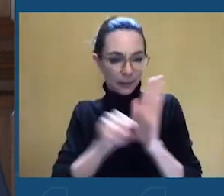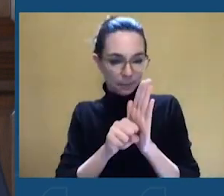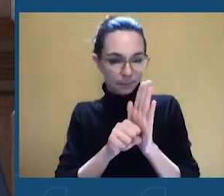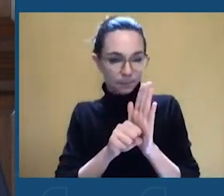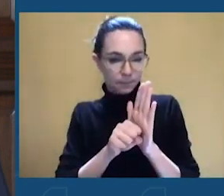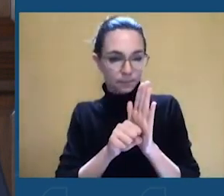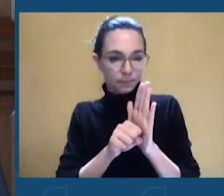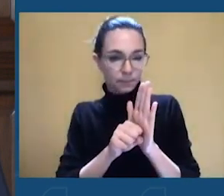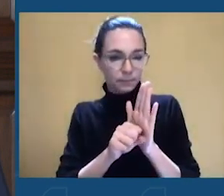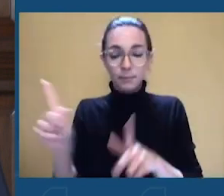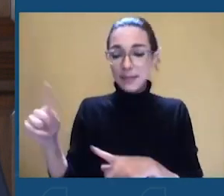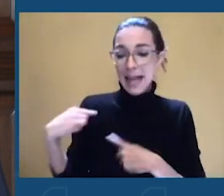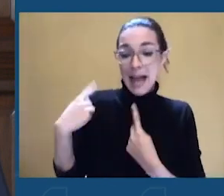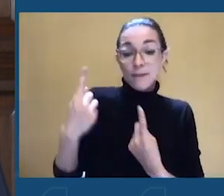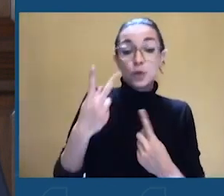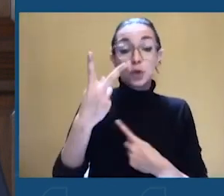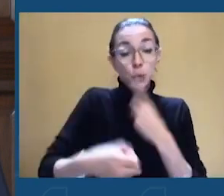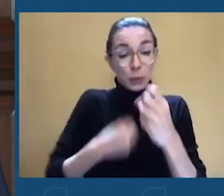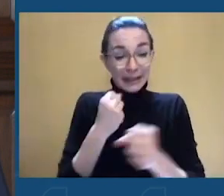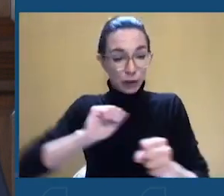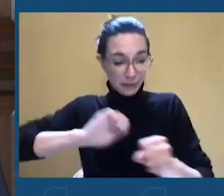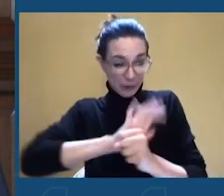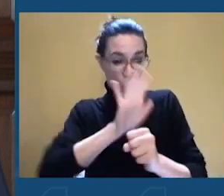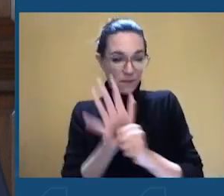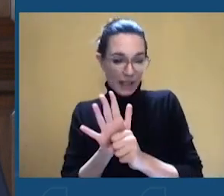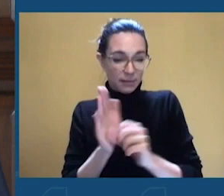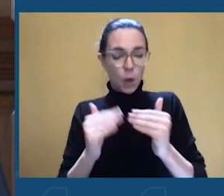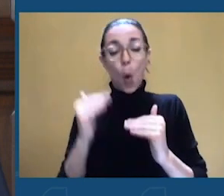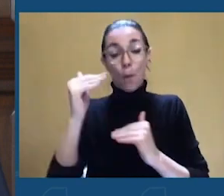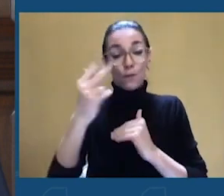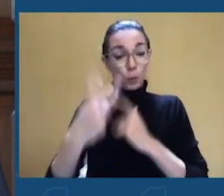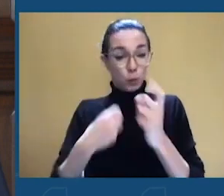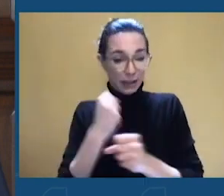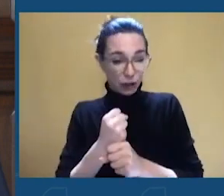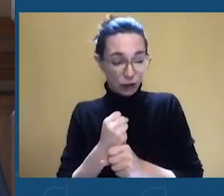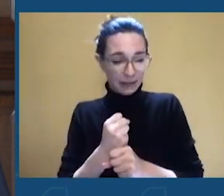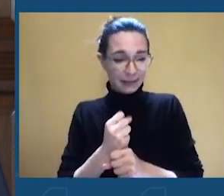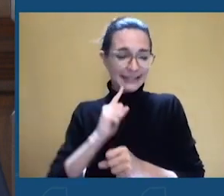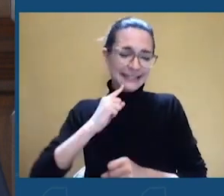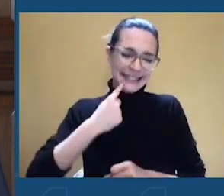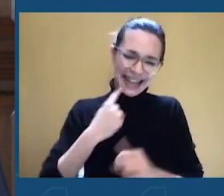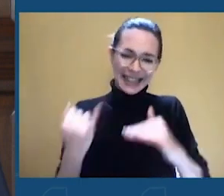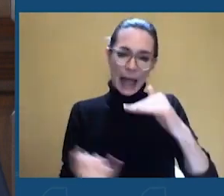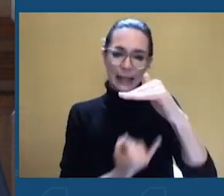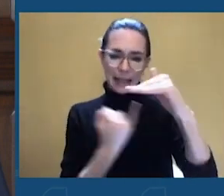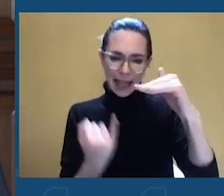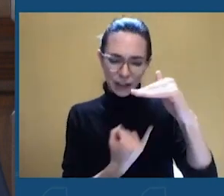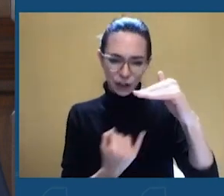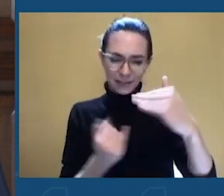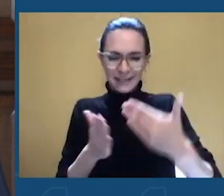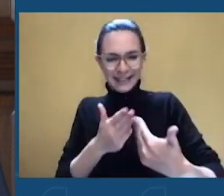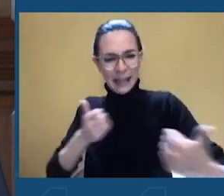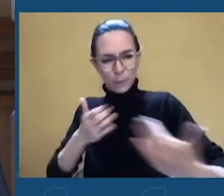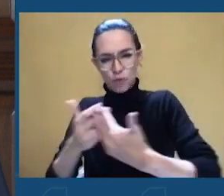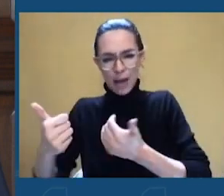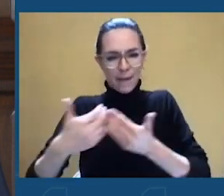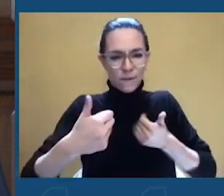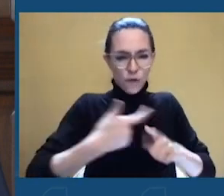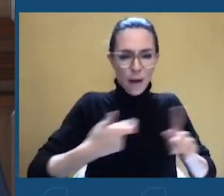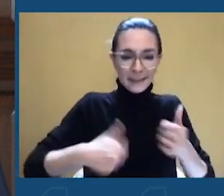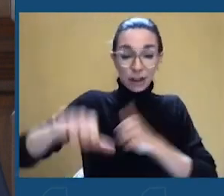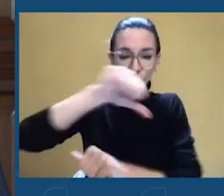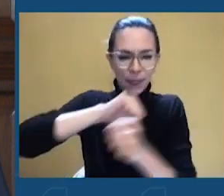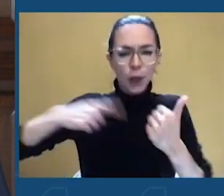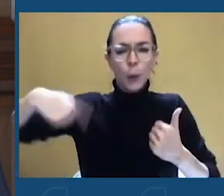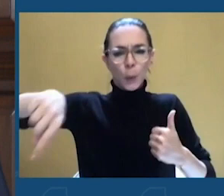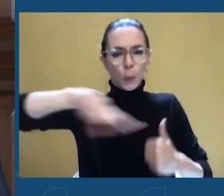After 2 years of COVID, over 2 years, intense isolation, distance from one another, we need to